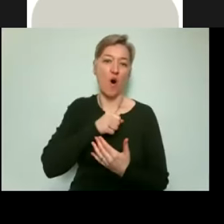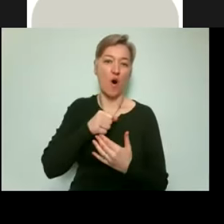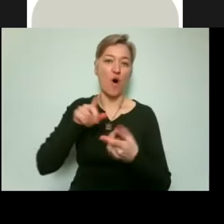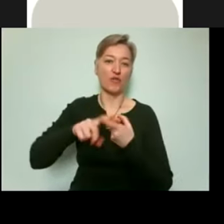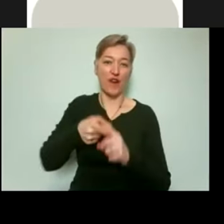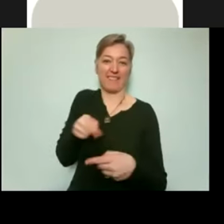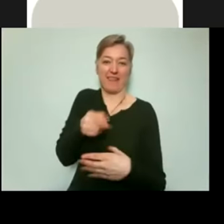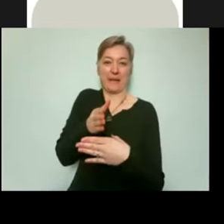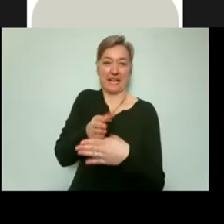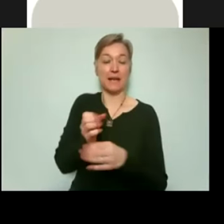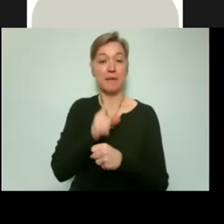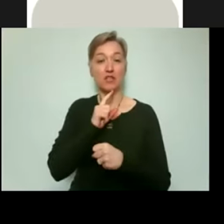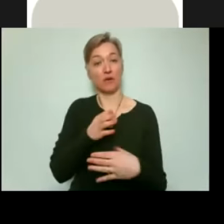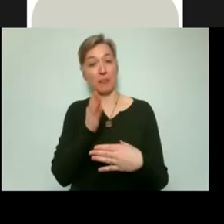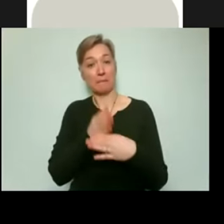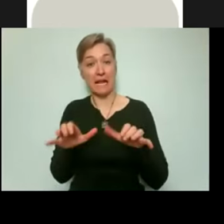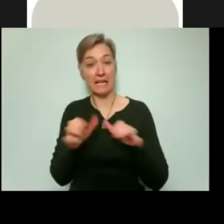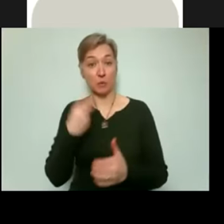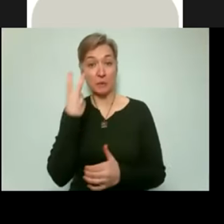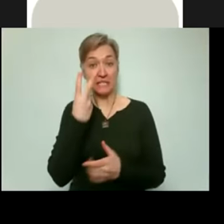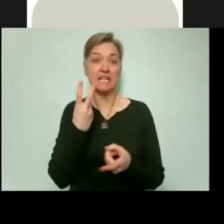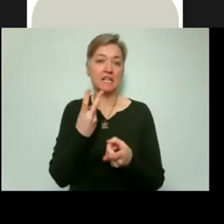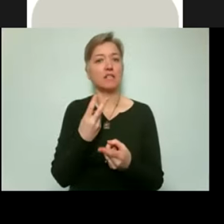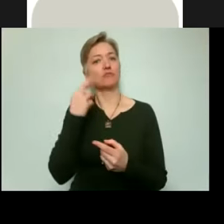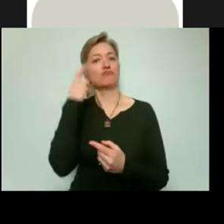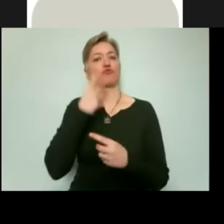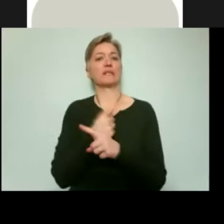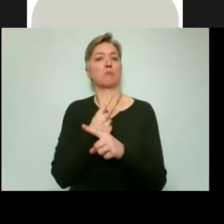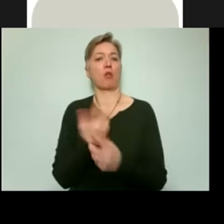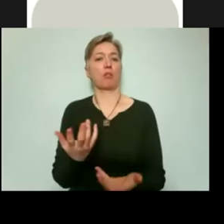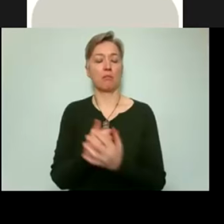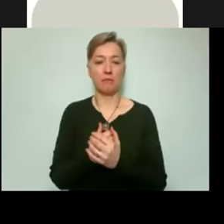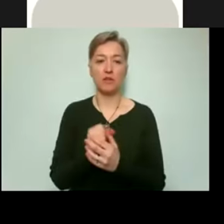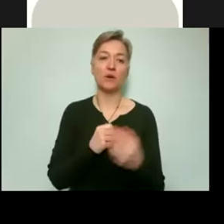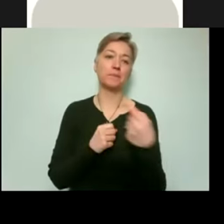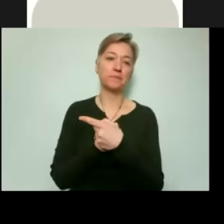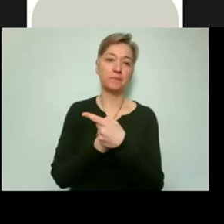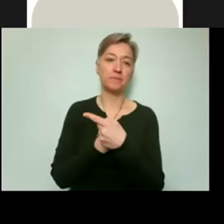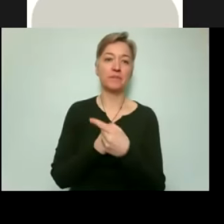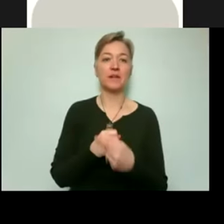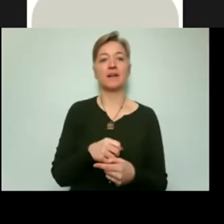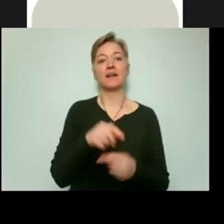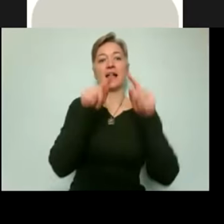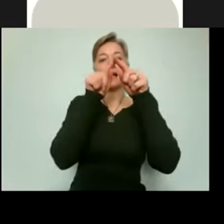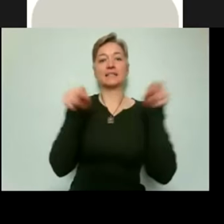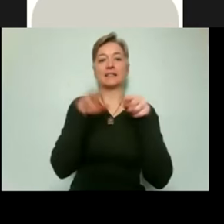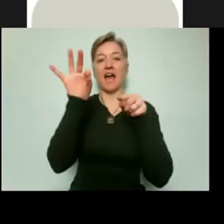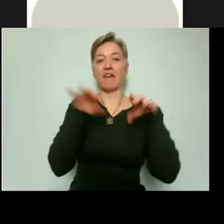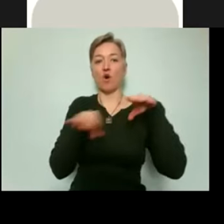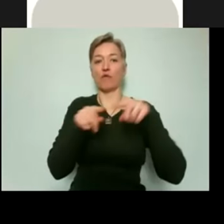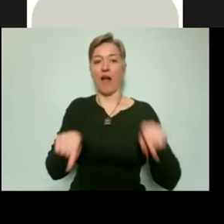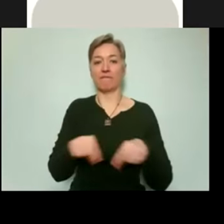mean activity that we're seeing is reasonable. So what you're seeing here is what we call delta F over F, the raw fluorescence